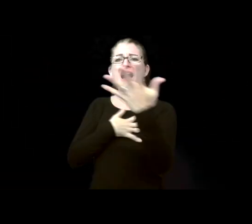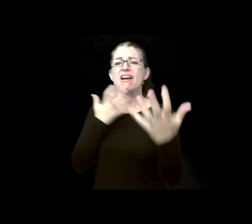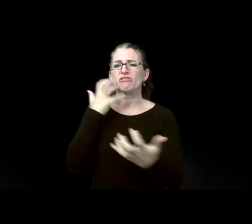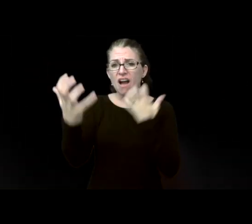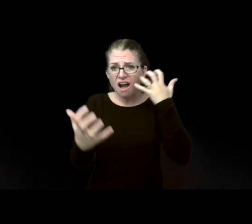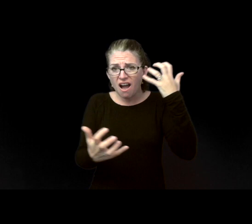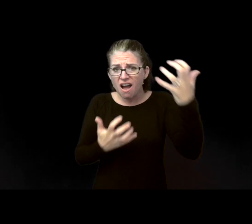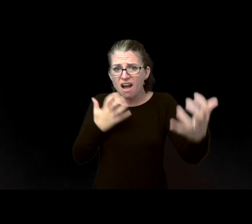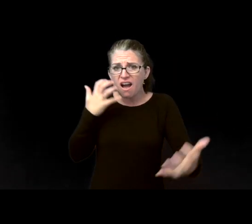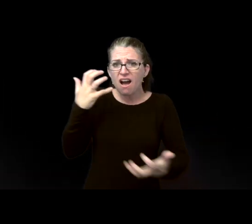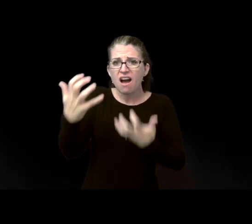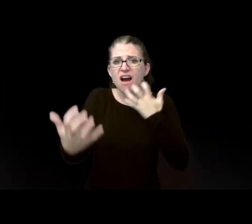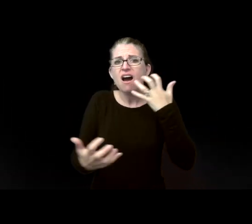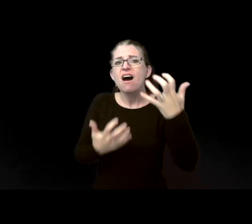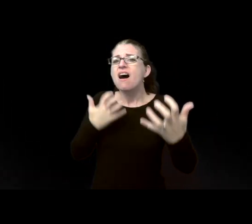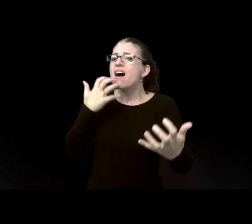drowning out my